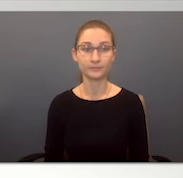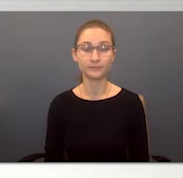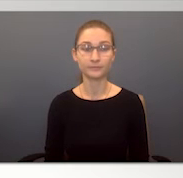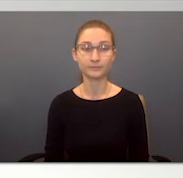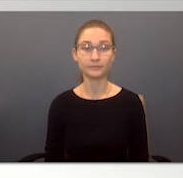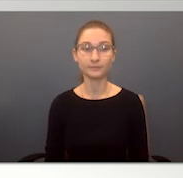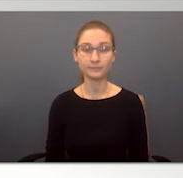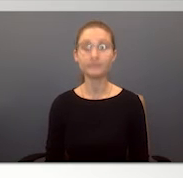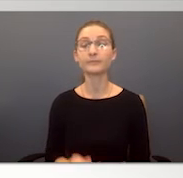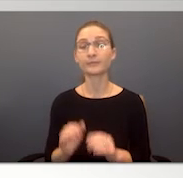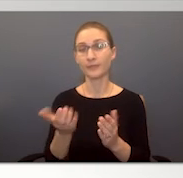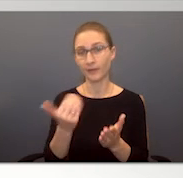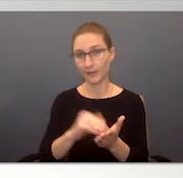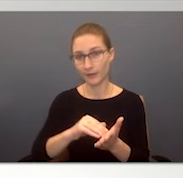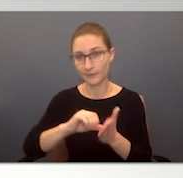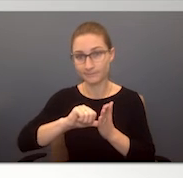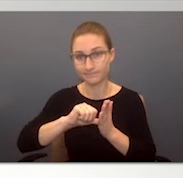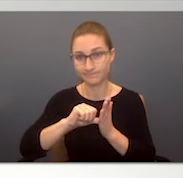please.